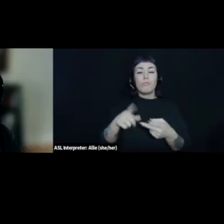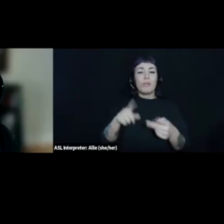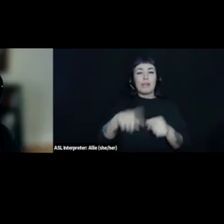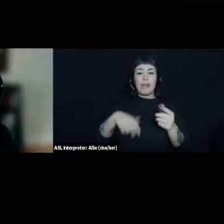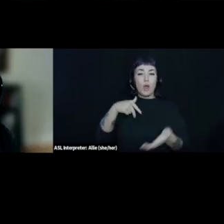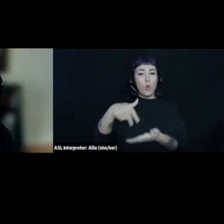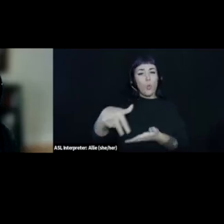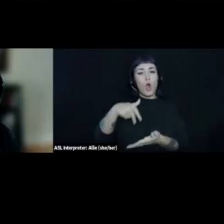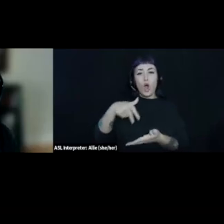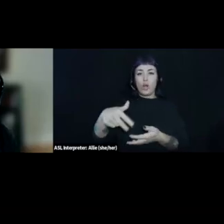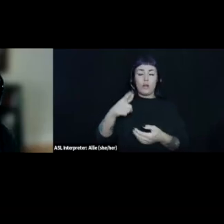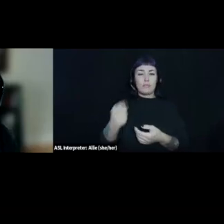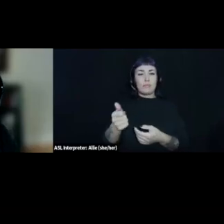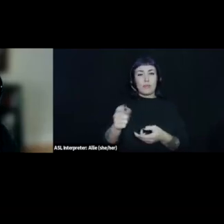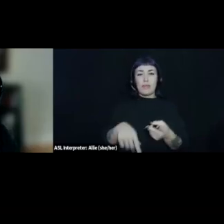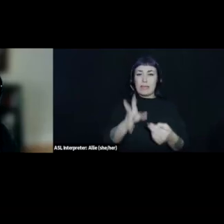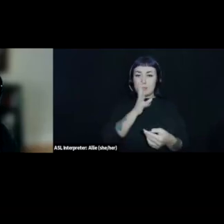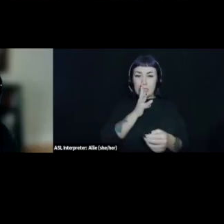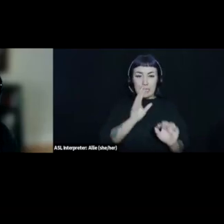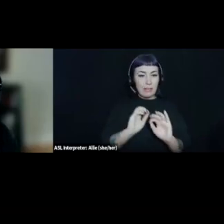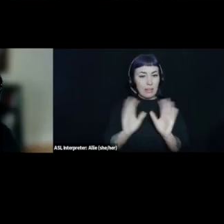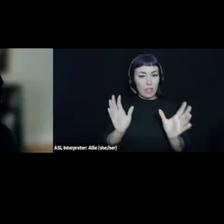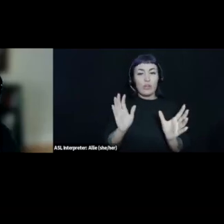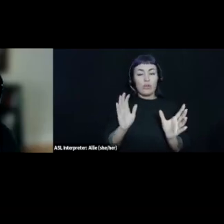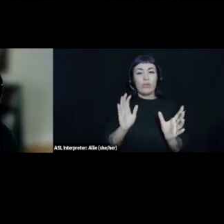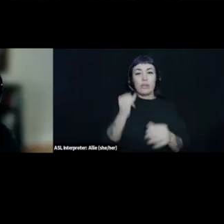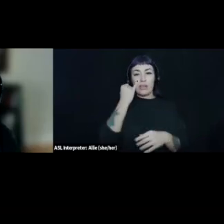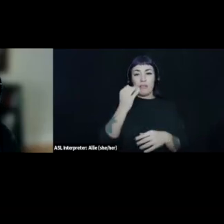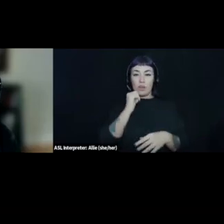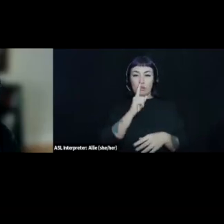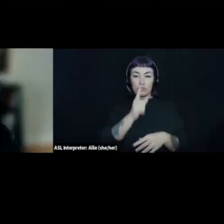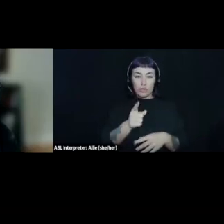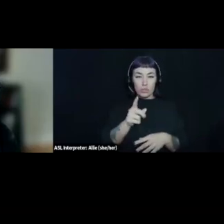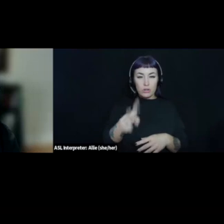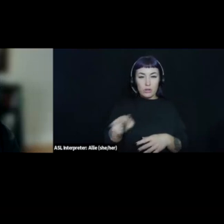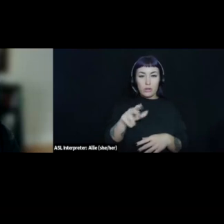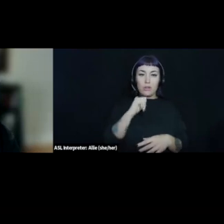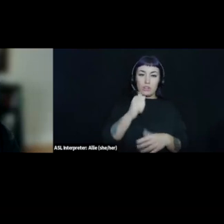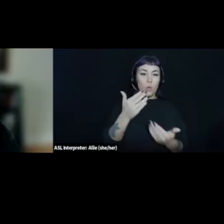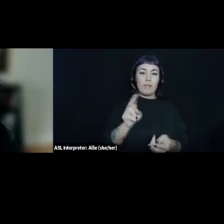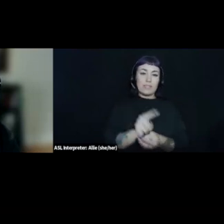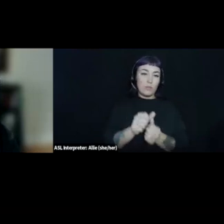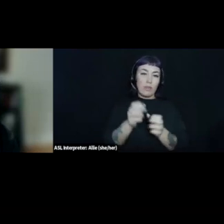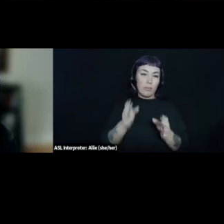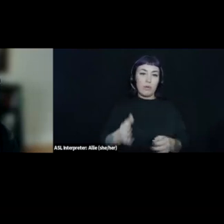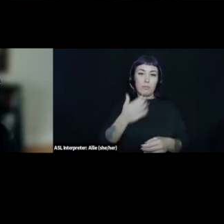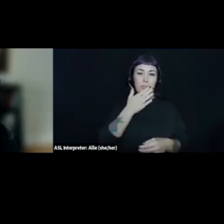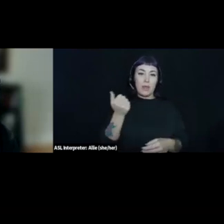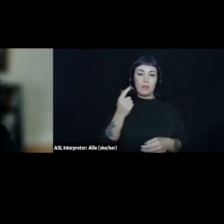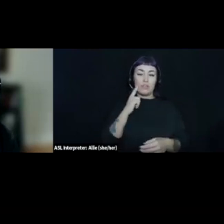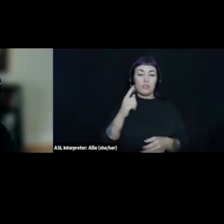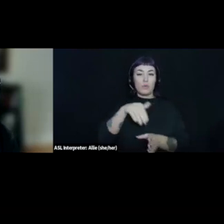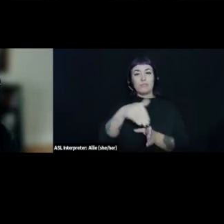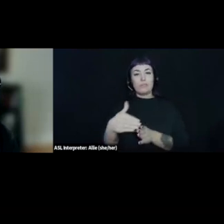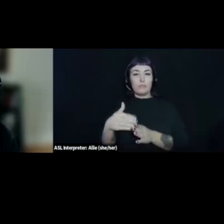walk unassisted. They can't speak coherently. And if you're not sure, just do not have sex with them. It's better to err on the